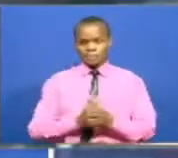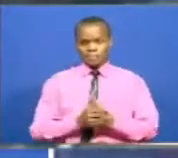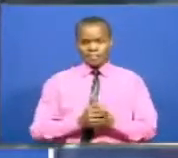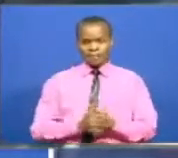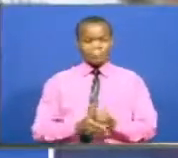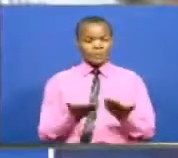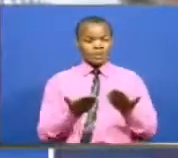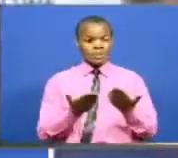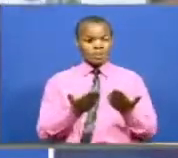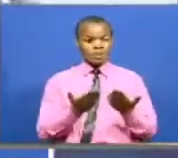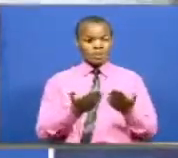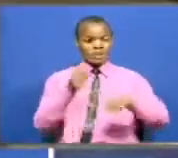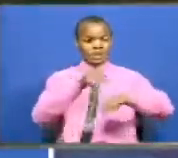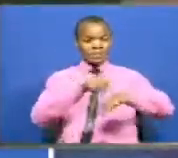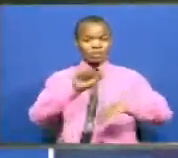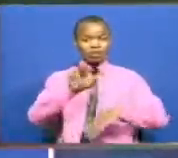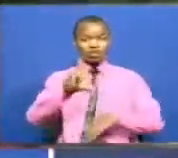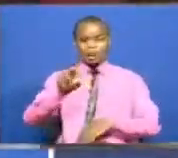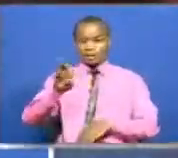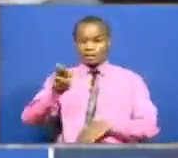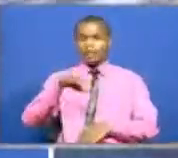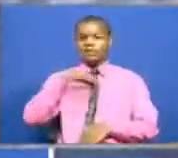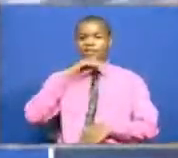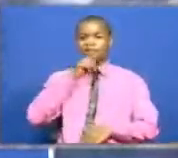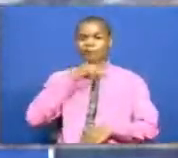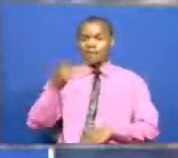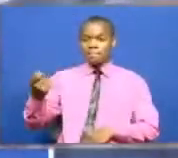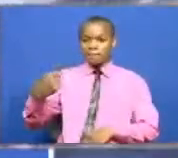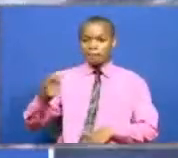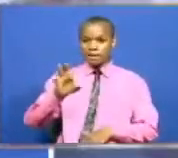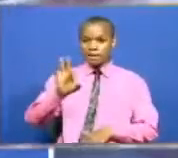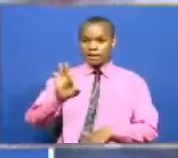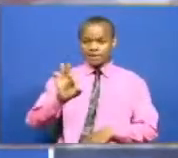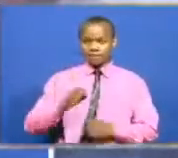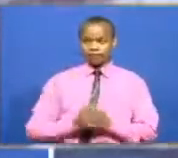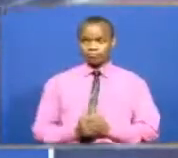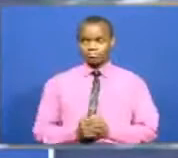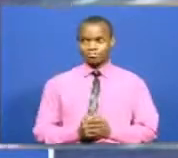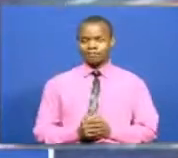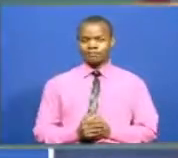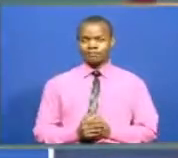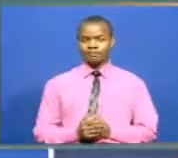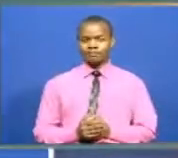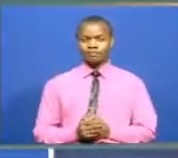after the demise of Suleiman Dori in March. For Channel One News, I'm Ben Troy Njue.